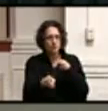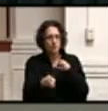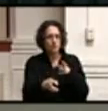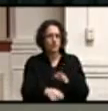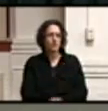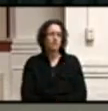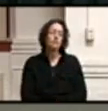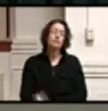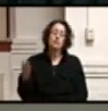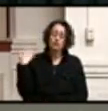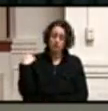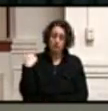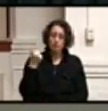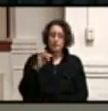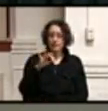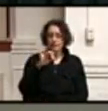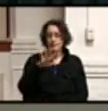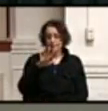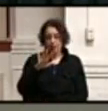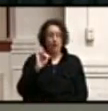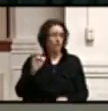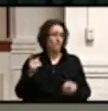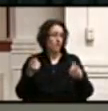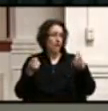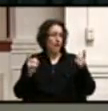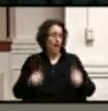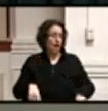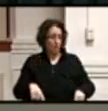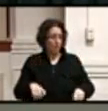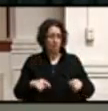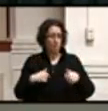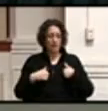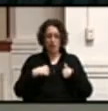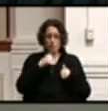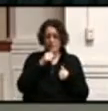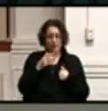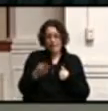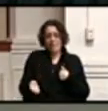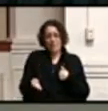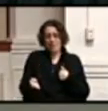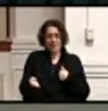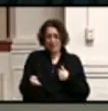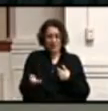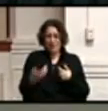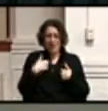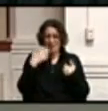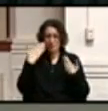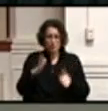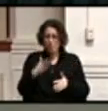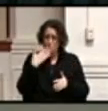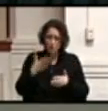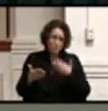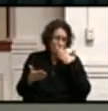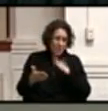it in 1995, but I wasn't there. And maybe we'll do it and we'll find out it's not helpful. I just feel, and I don't want